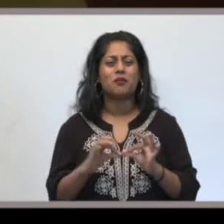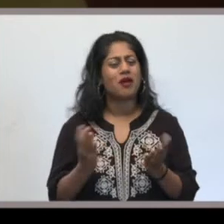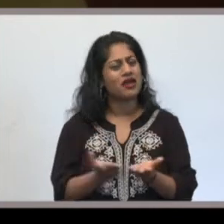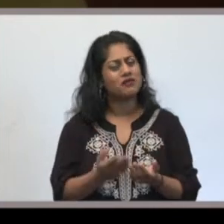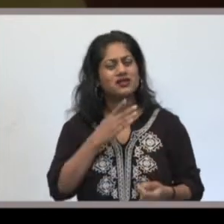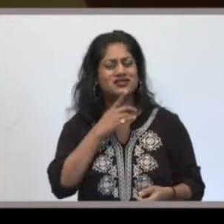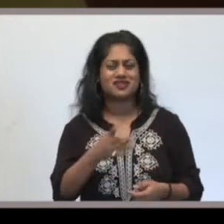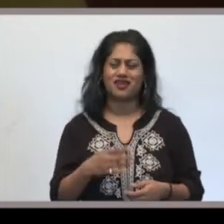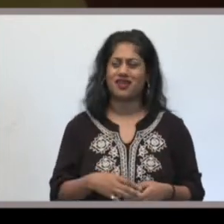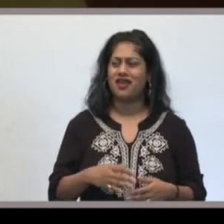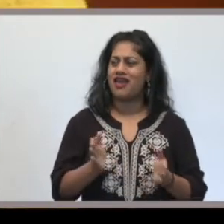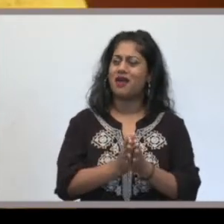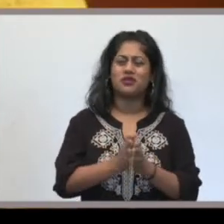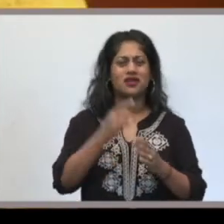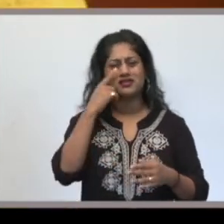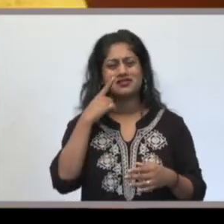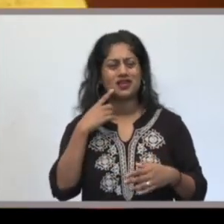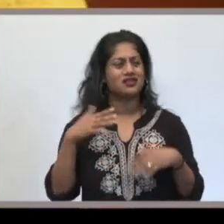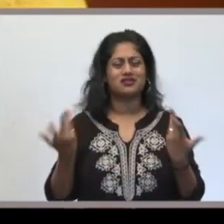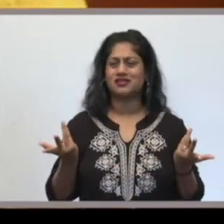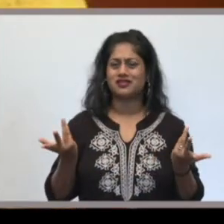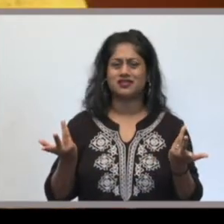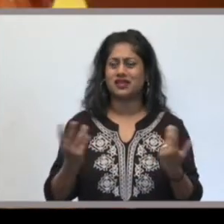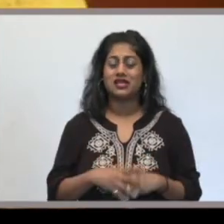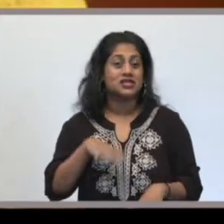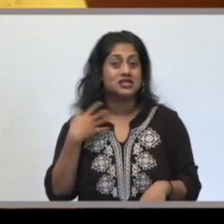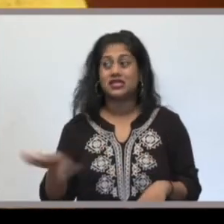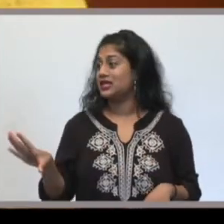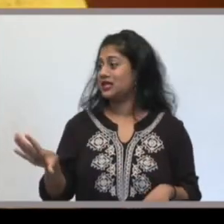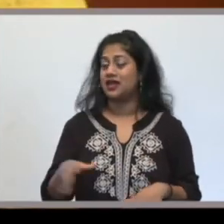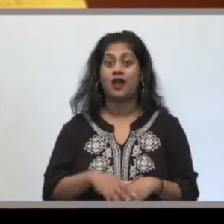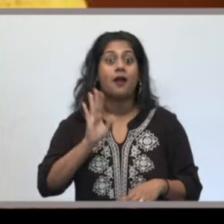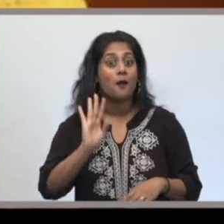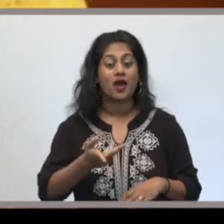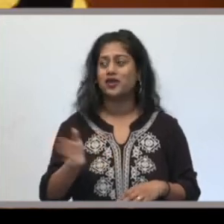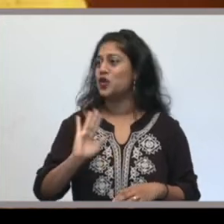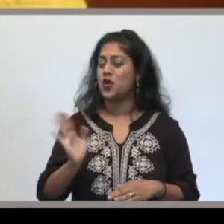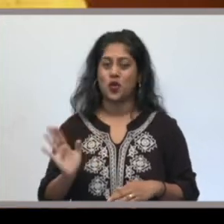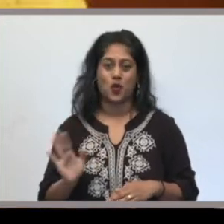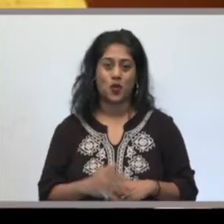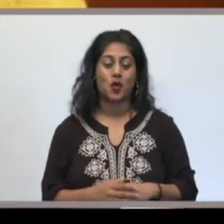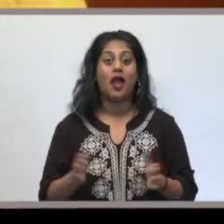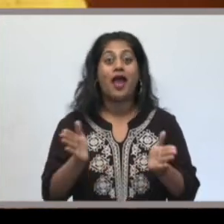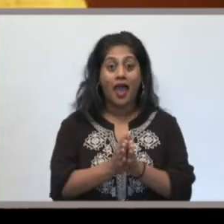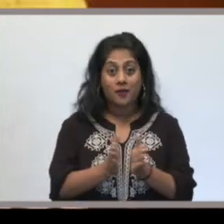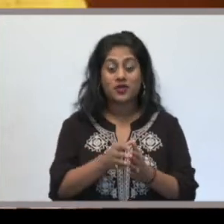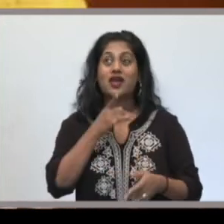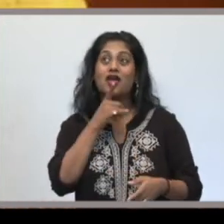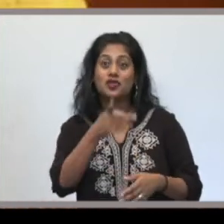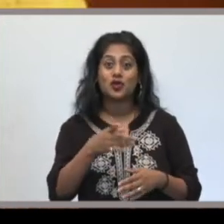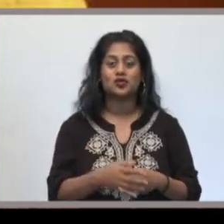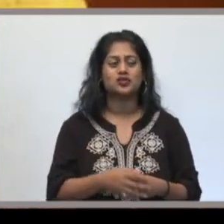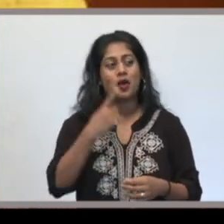comforted." How can I be happy after a loss? It almost looks like a contradiction. After a broken heart, how can I be